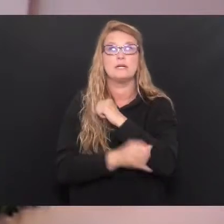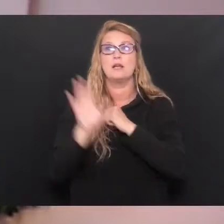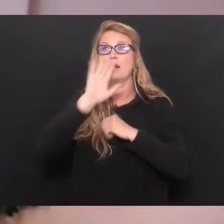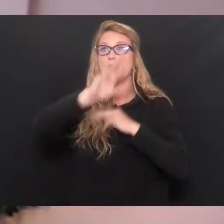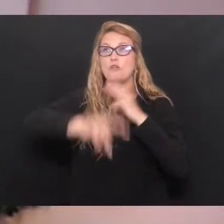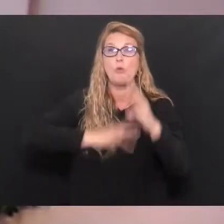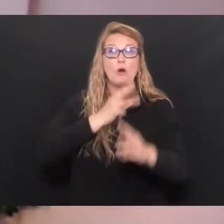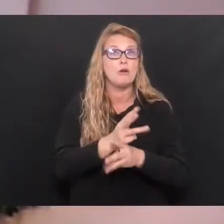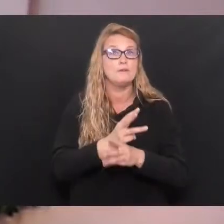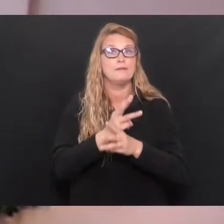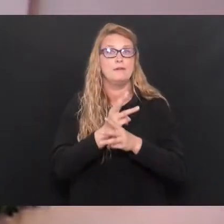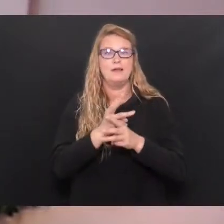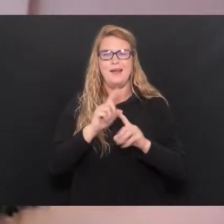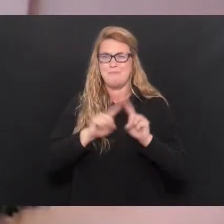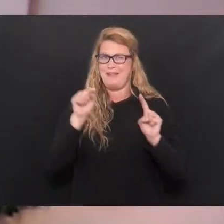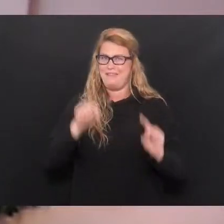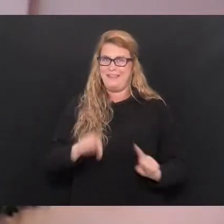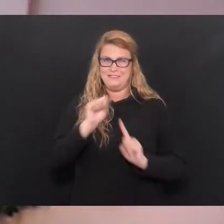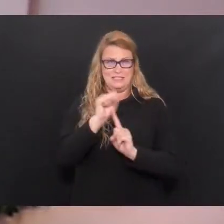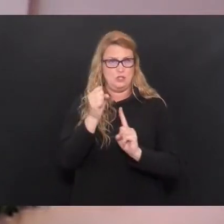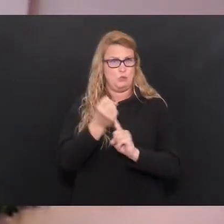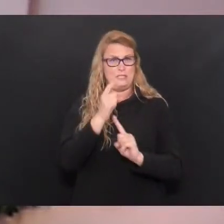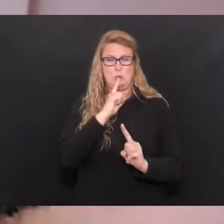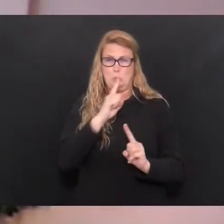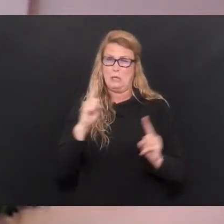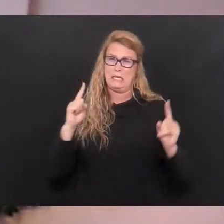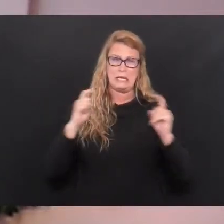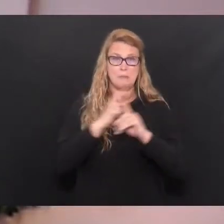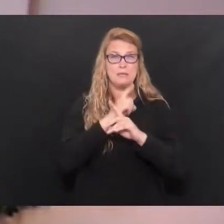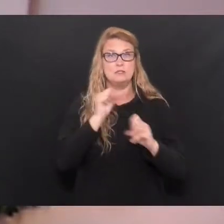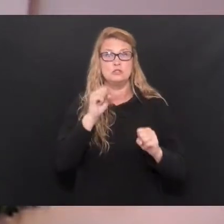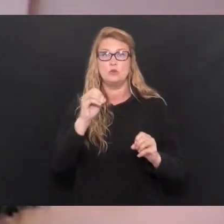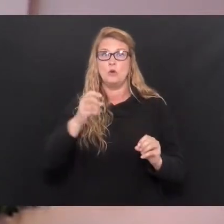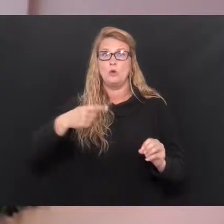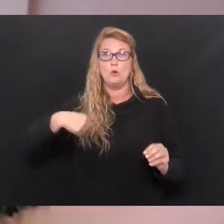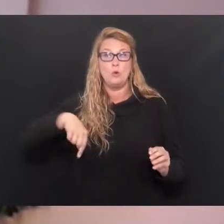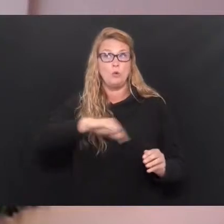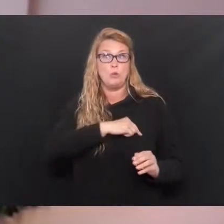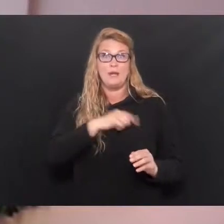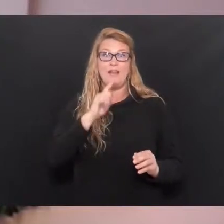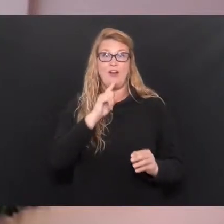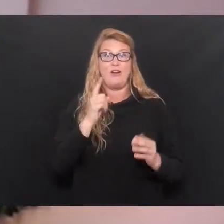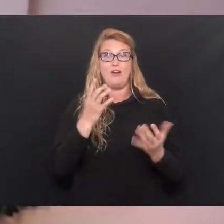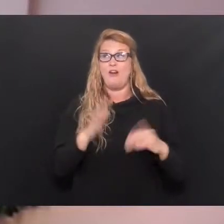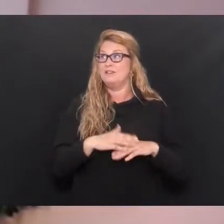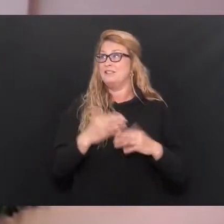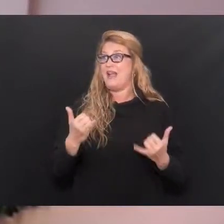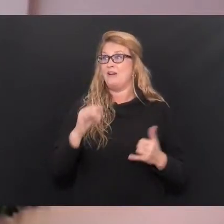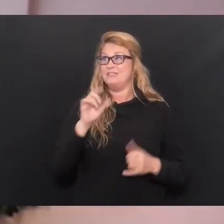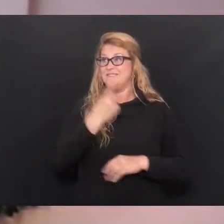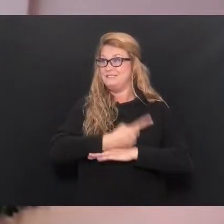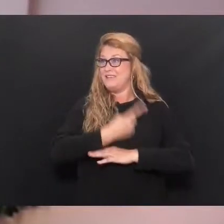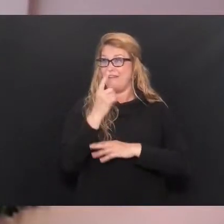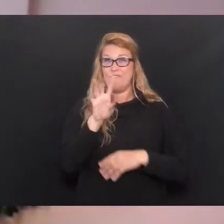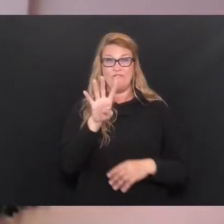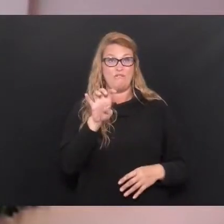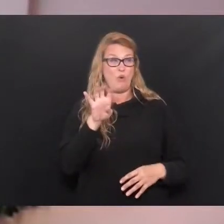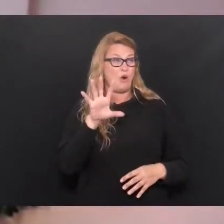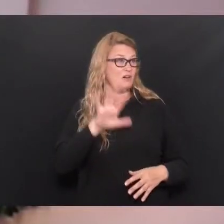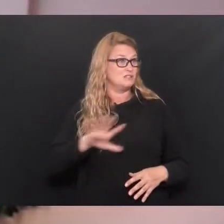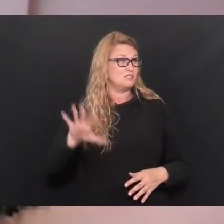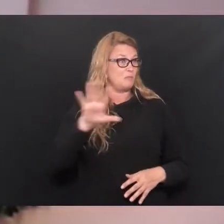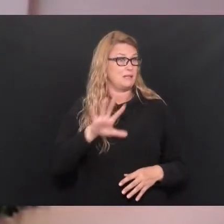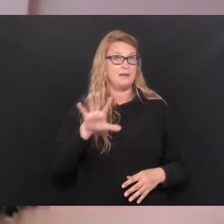a very complex issue, and we're on crisis management day 400 and something. So it's